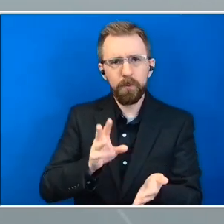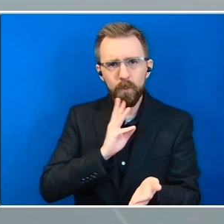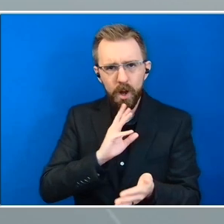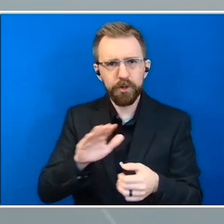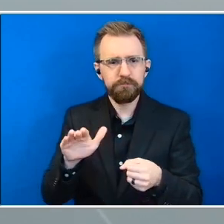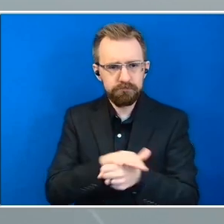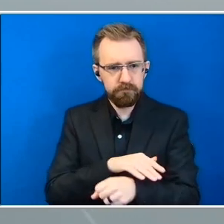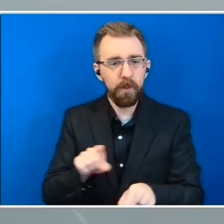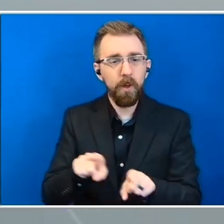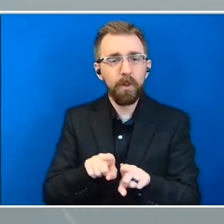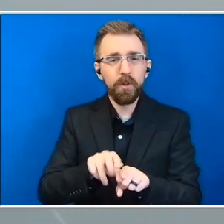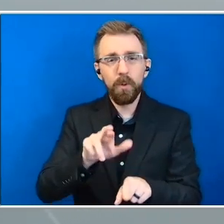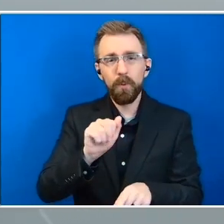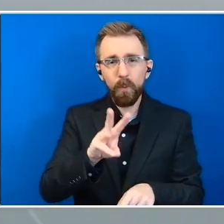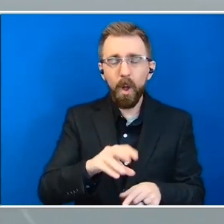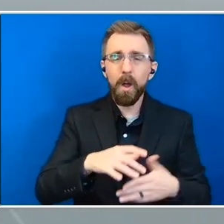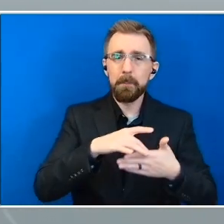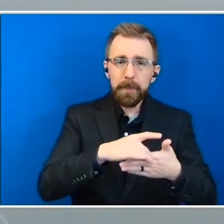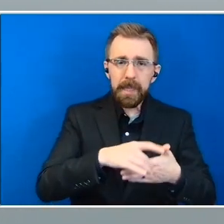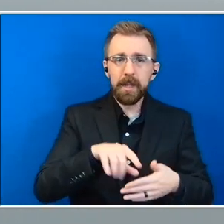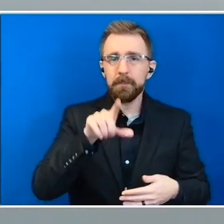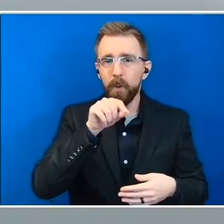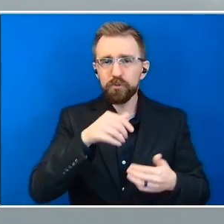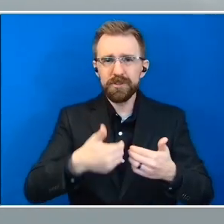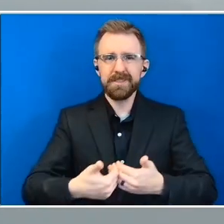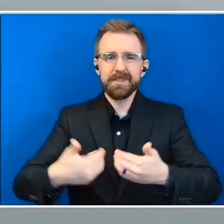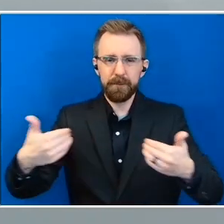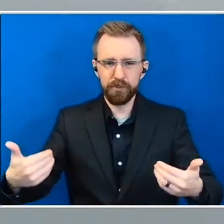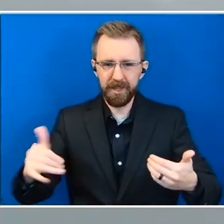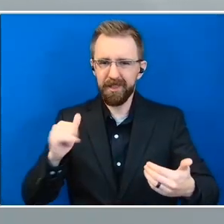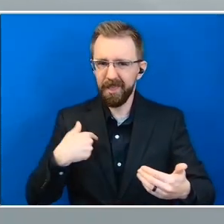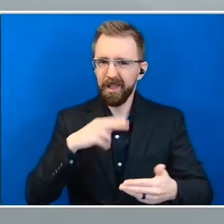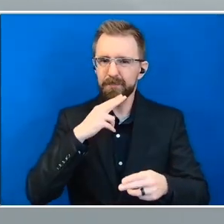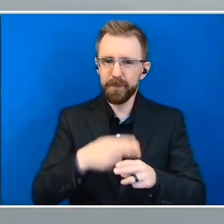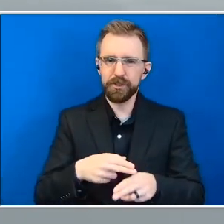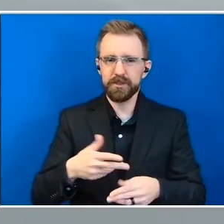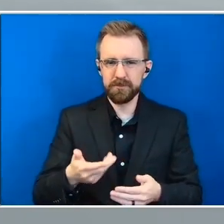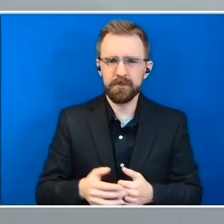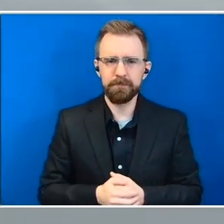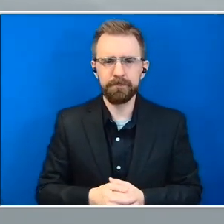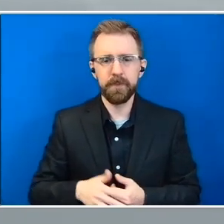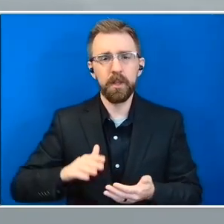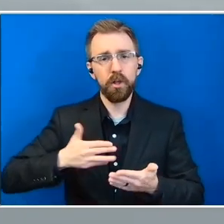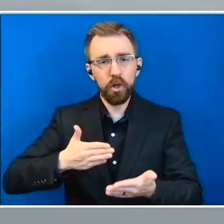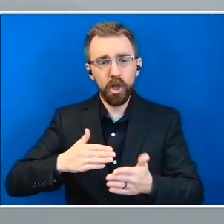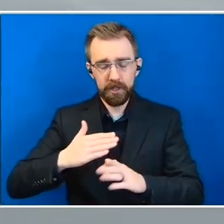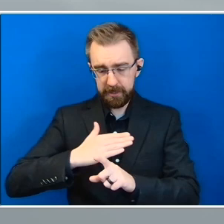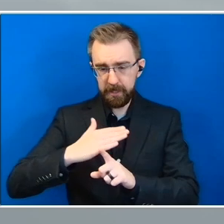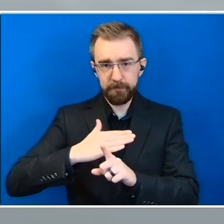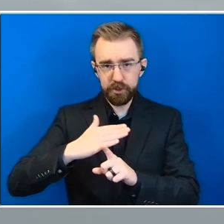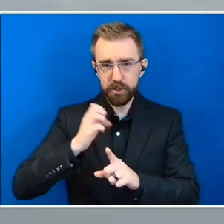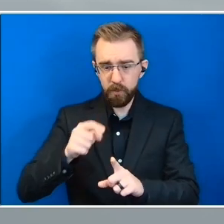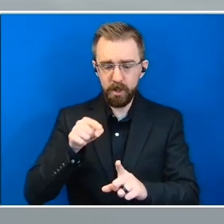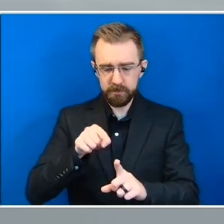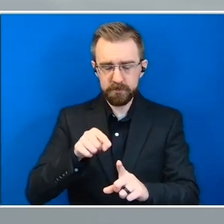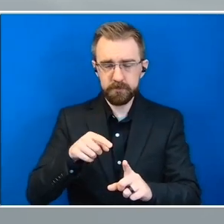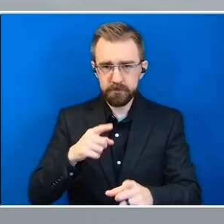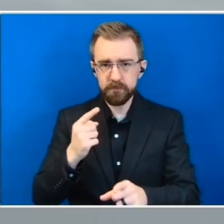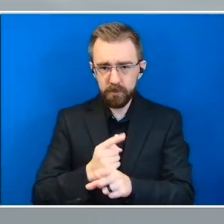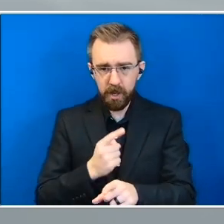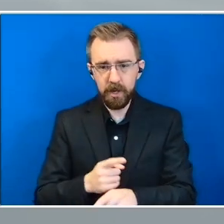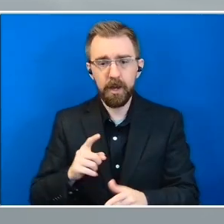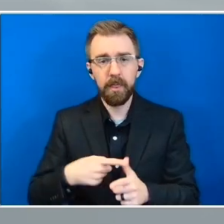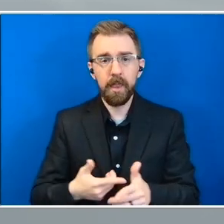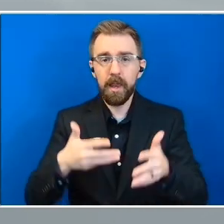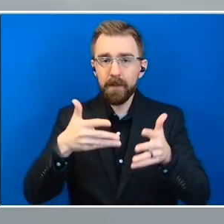meat and poultry, like I just said, from other foodstuffs. Cook to safe temperatures, vitally important, and then chill the leftovers. Don't let